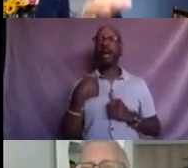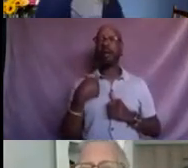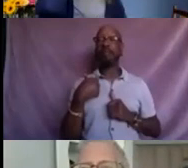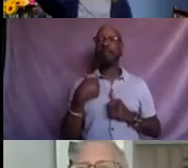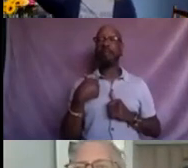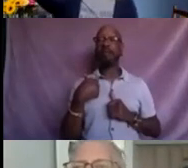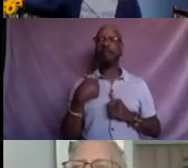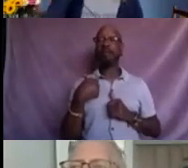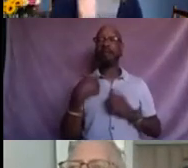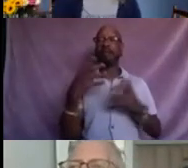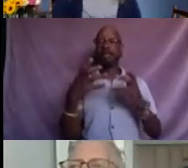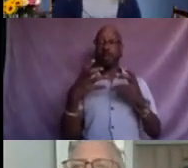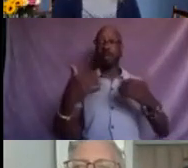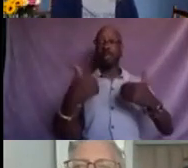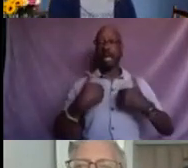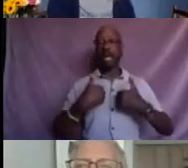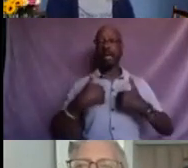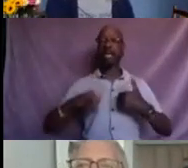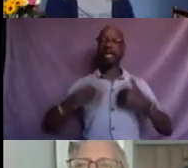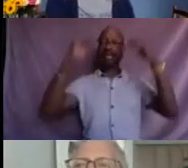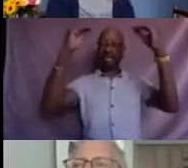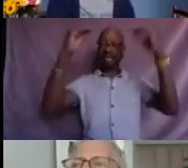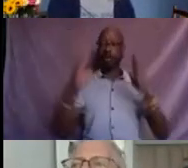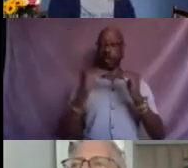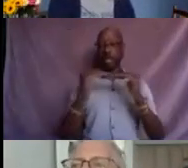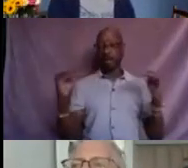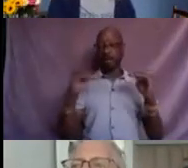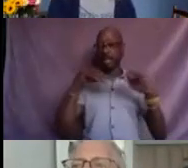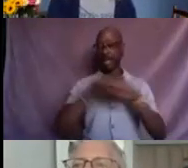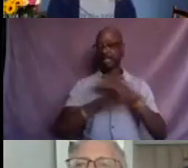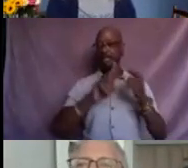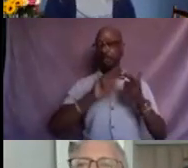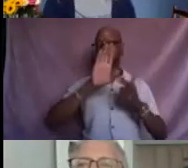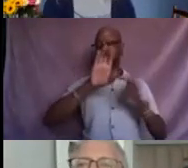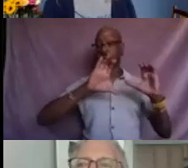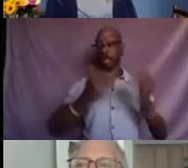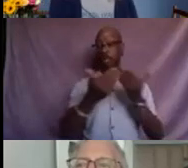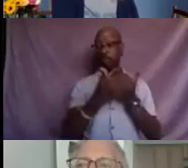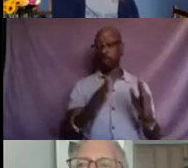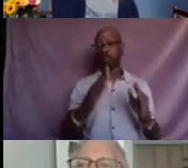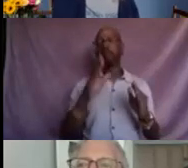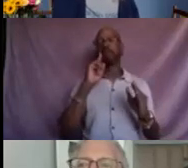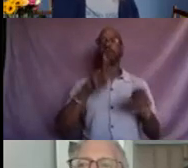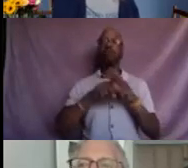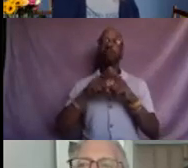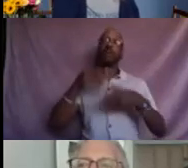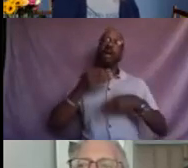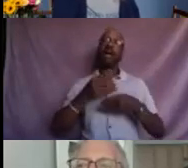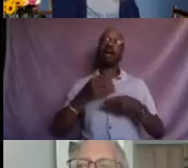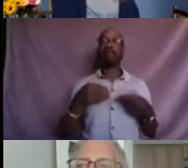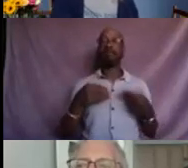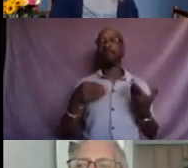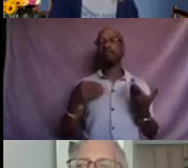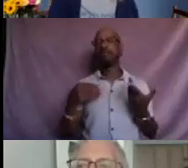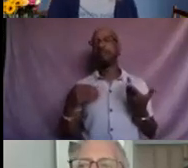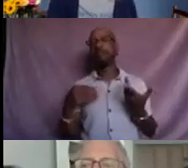you have to have that teacher level of access to your classroom, you would also add as a co-teacher. And co-teachers can see